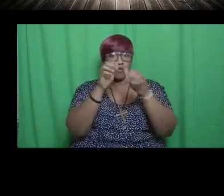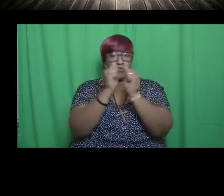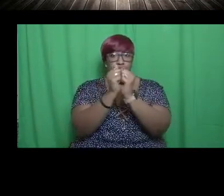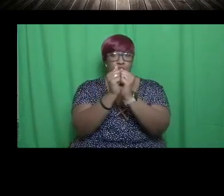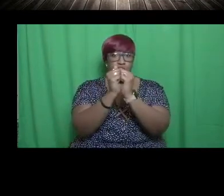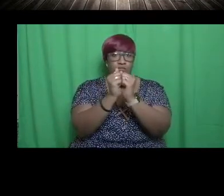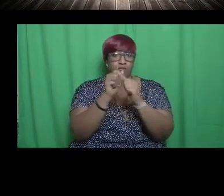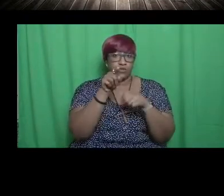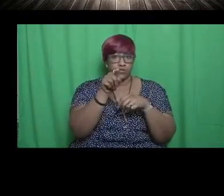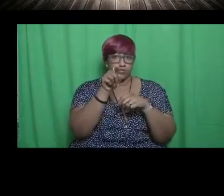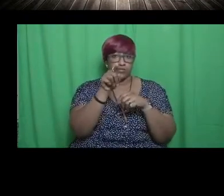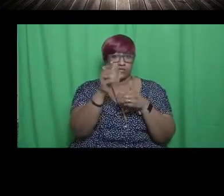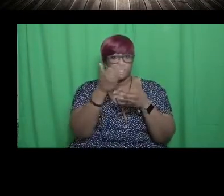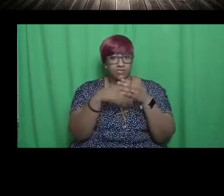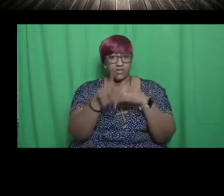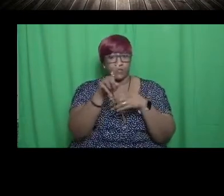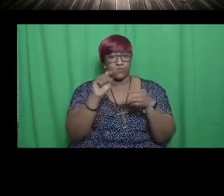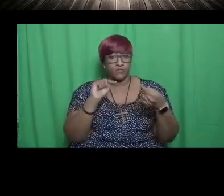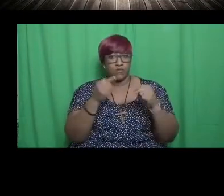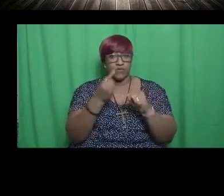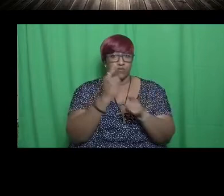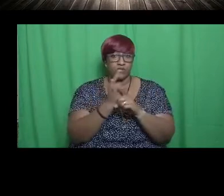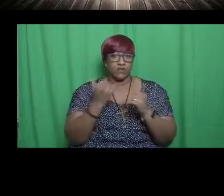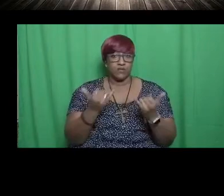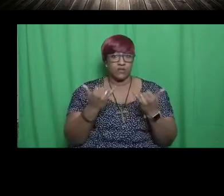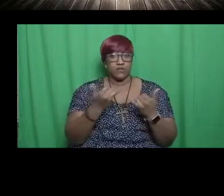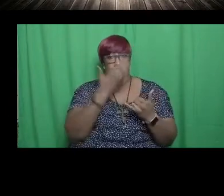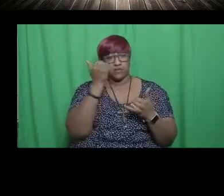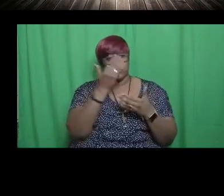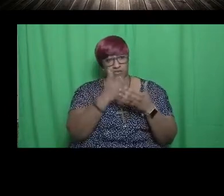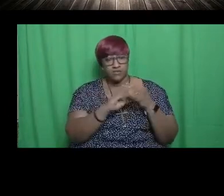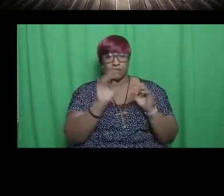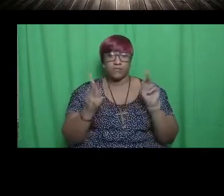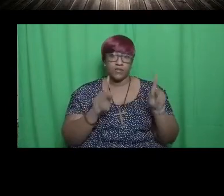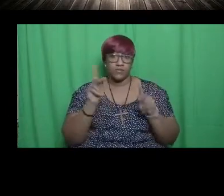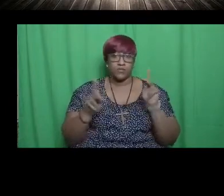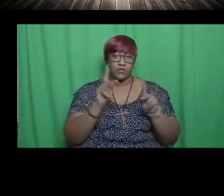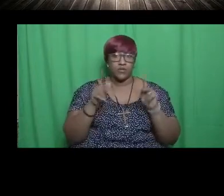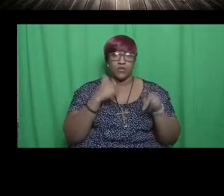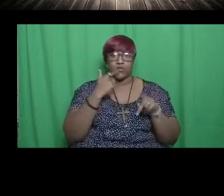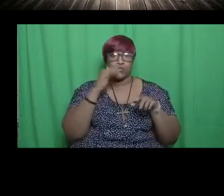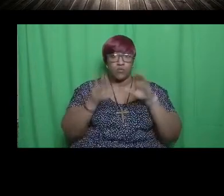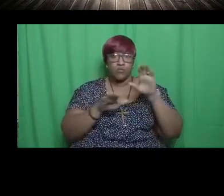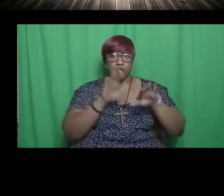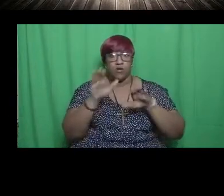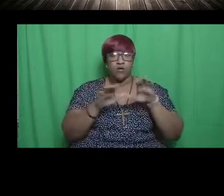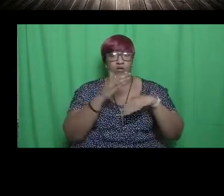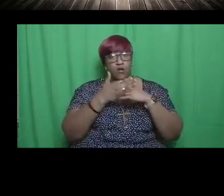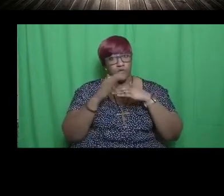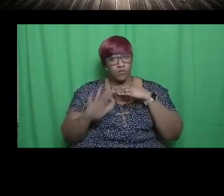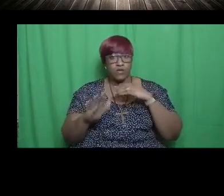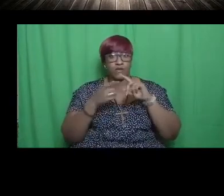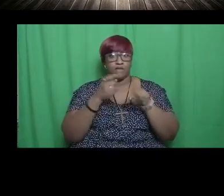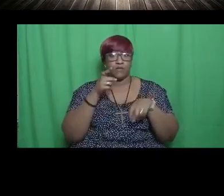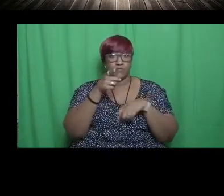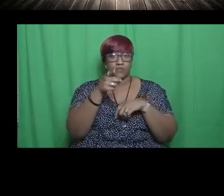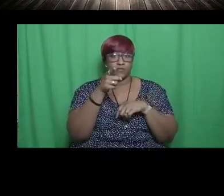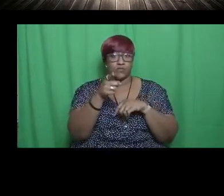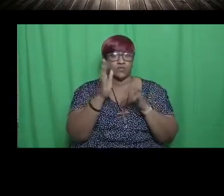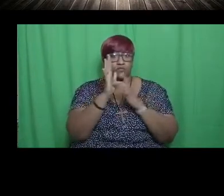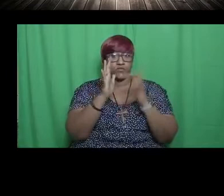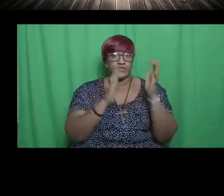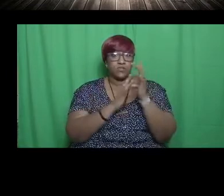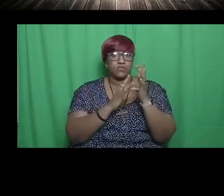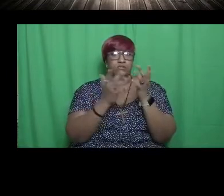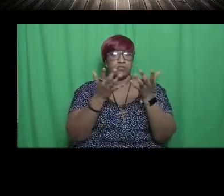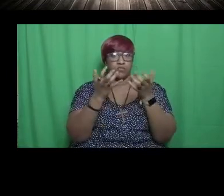you. Some of you are hurting right now because there are some people who walked away from you.